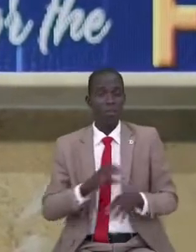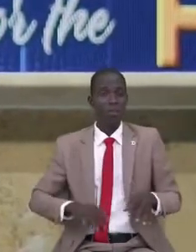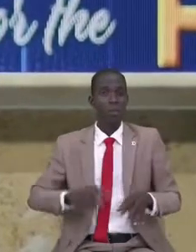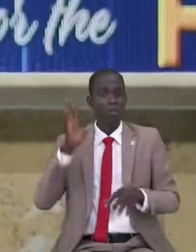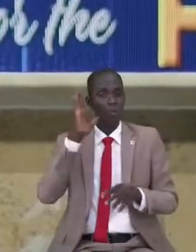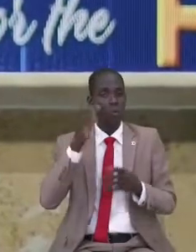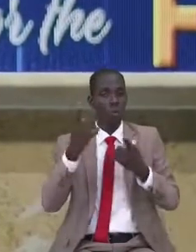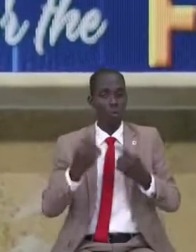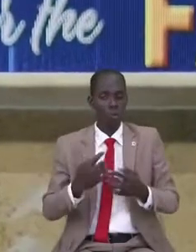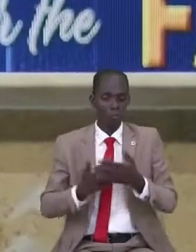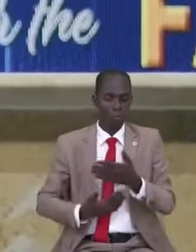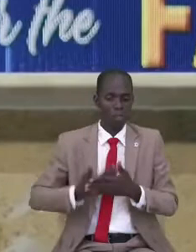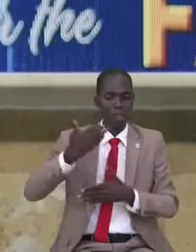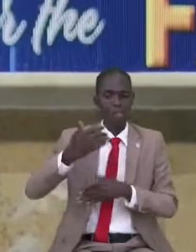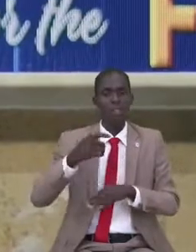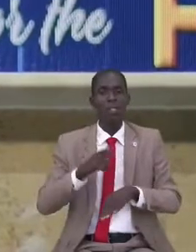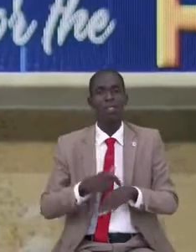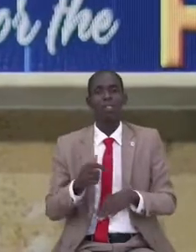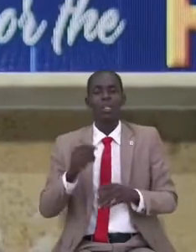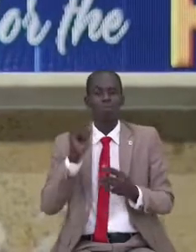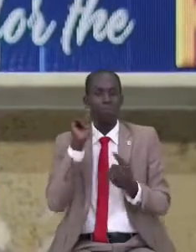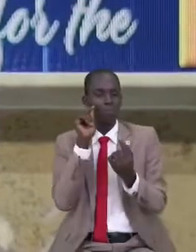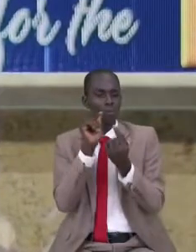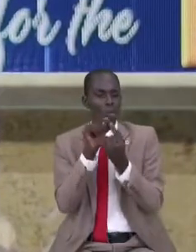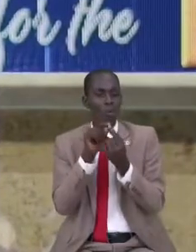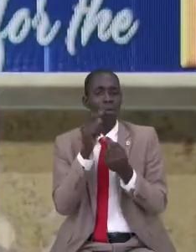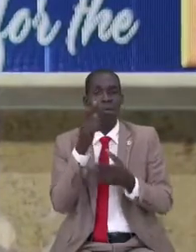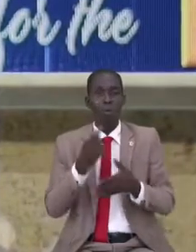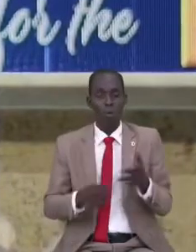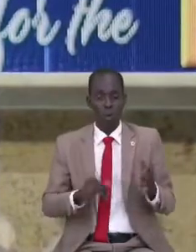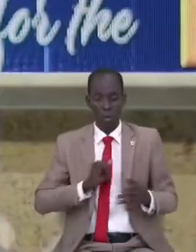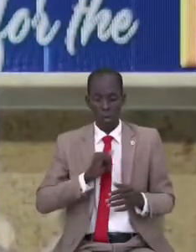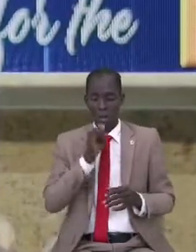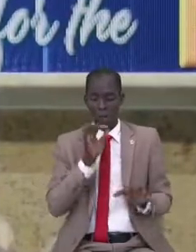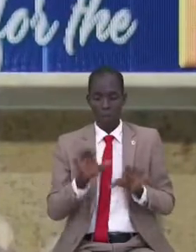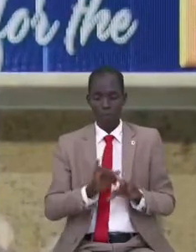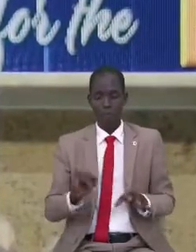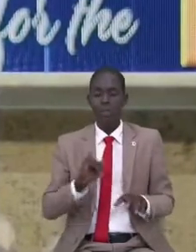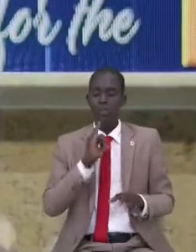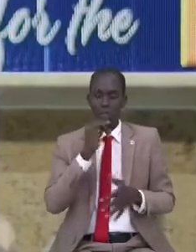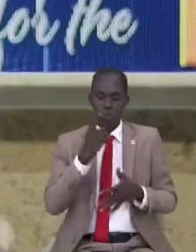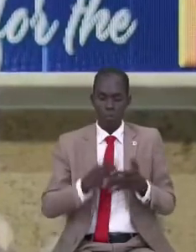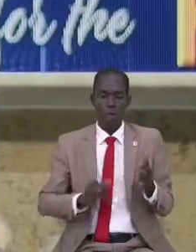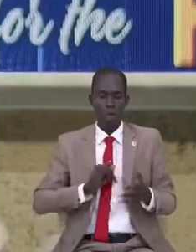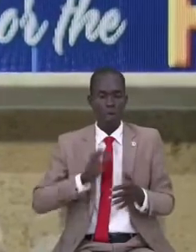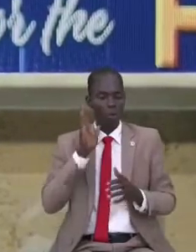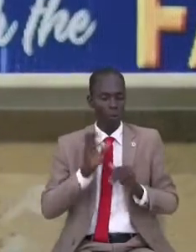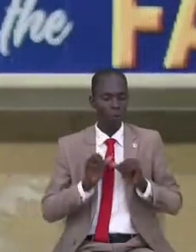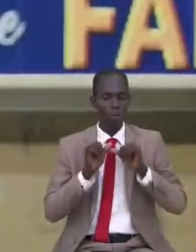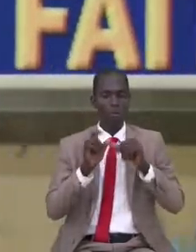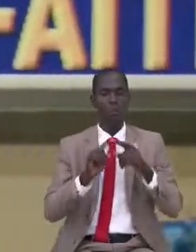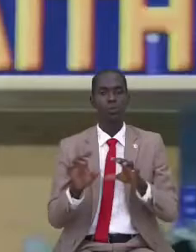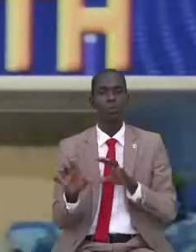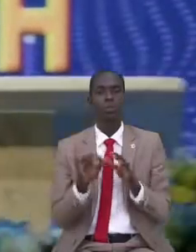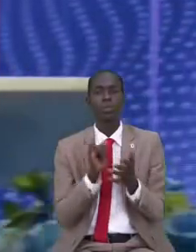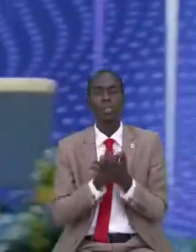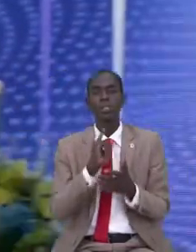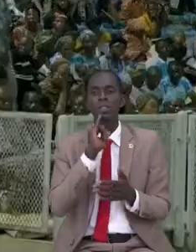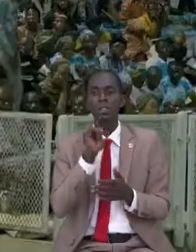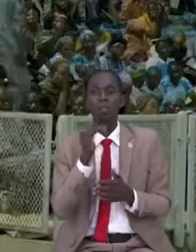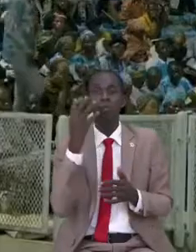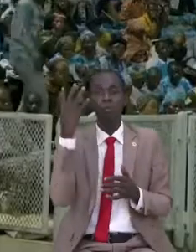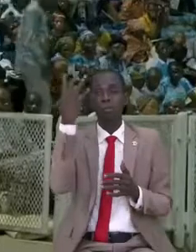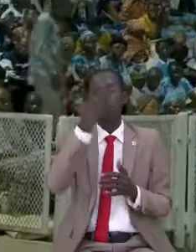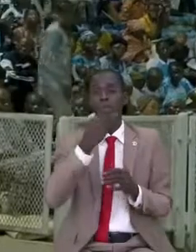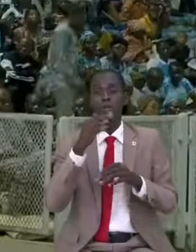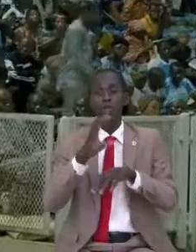come the next minute, exactly what I'm doing is what I'll keep on doing. That's a glorious church,